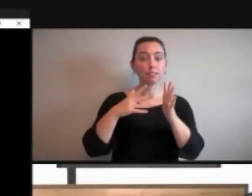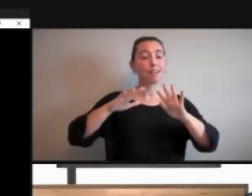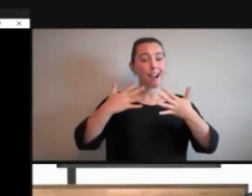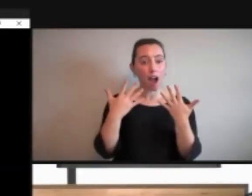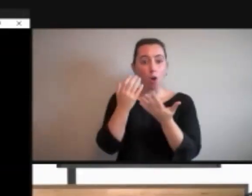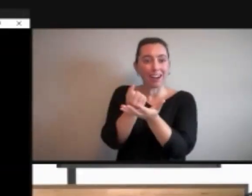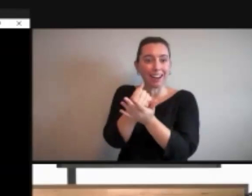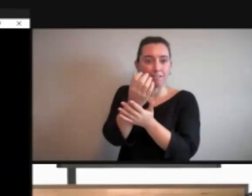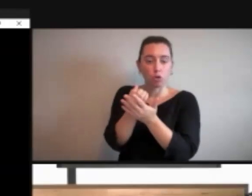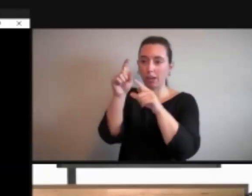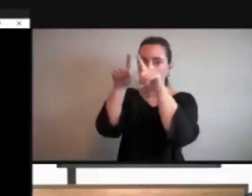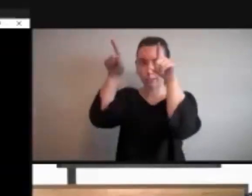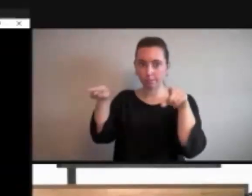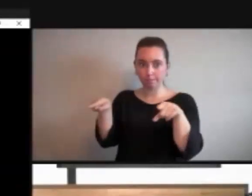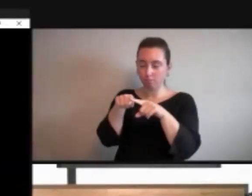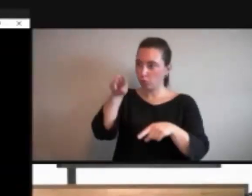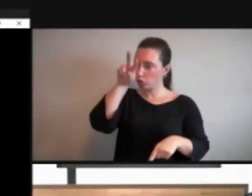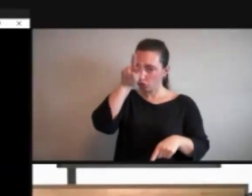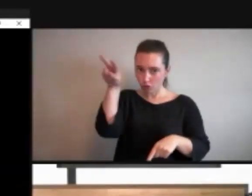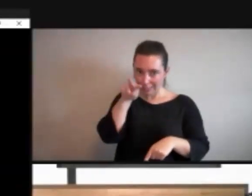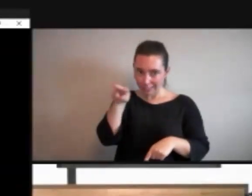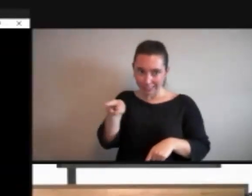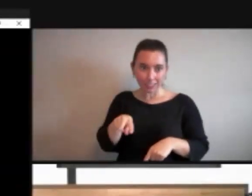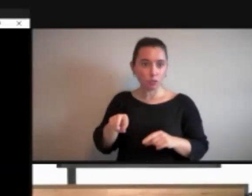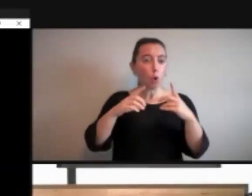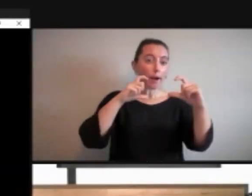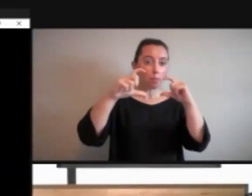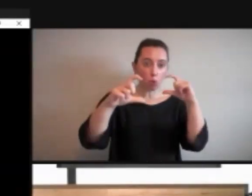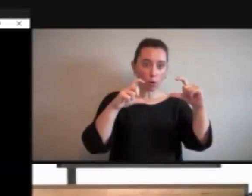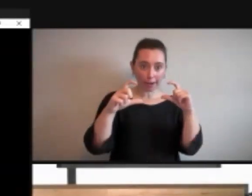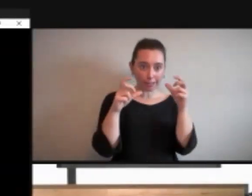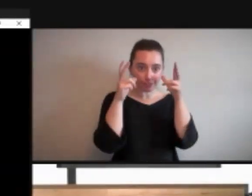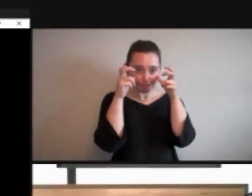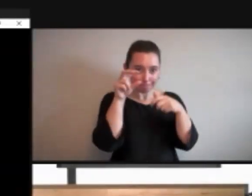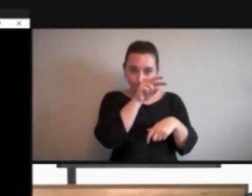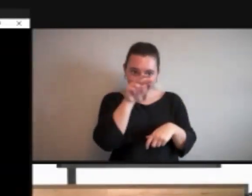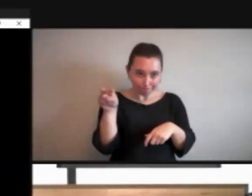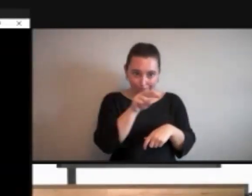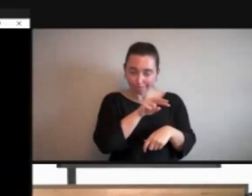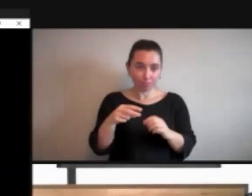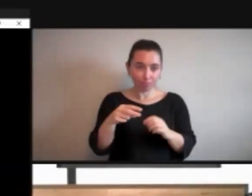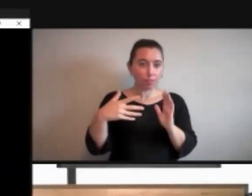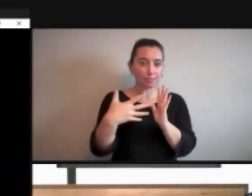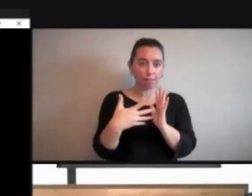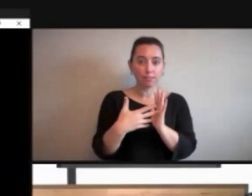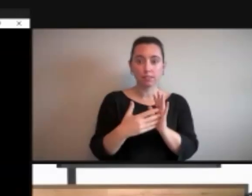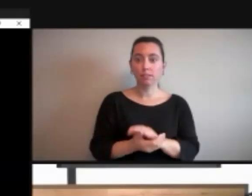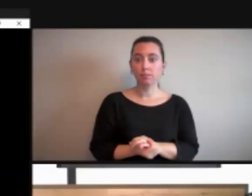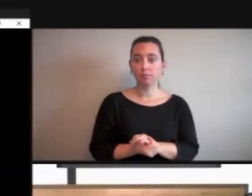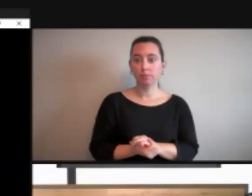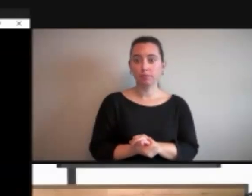that's provided or evaluating the communication that's provided by support services. And this testing should be provided,